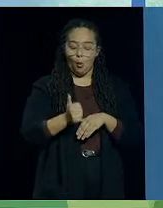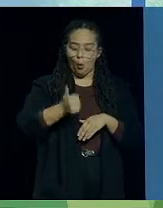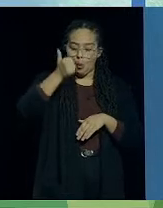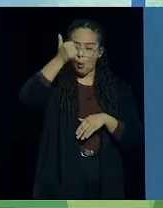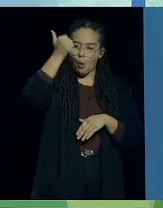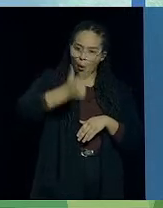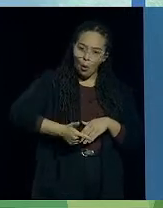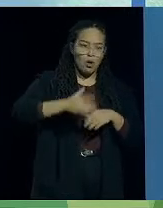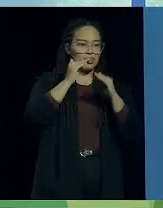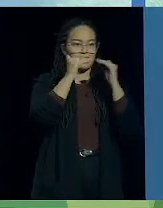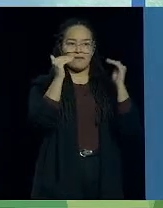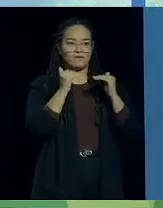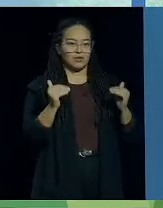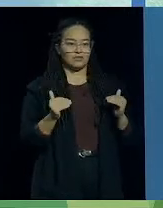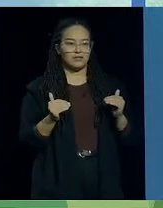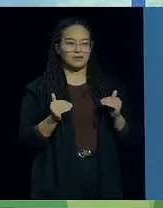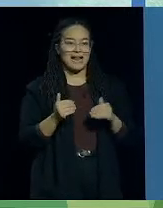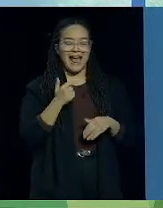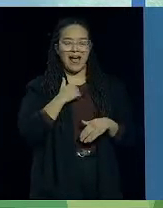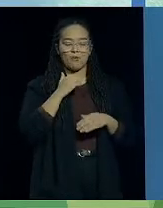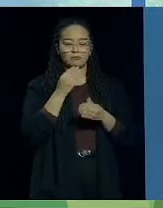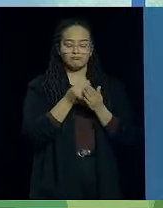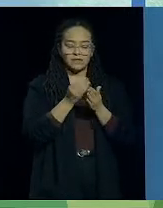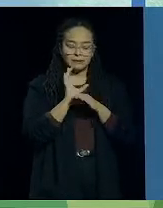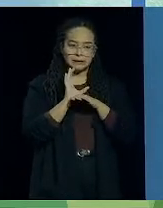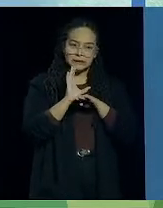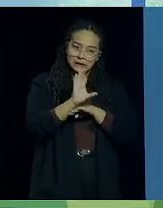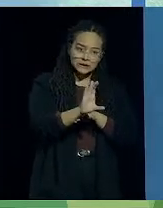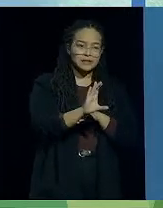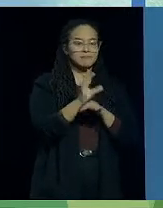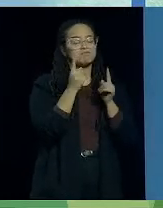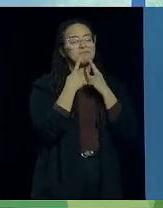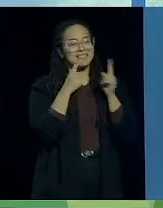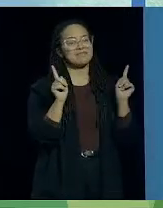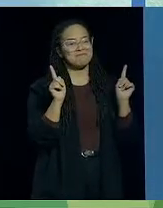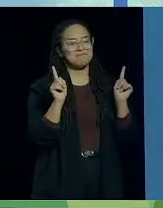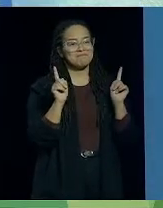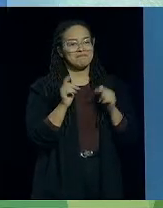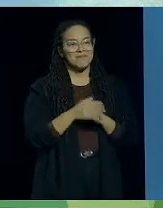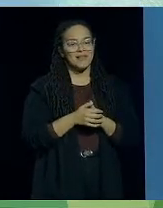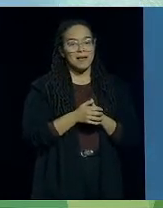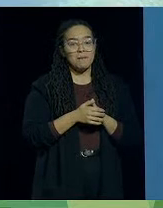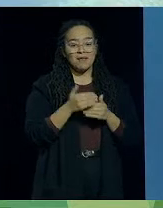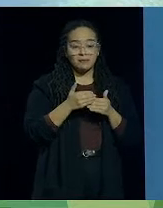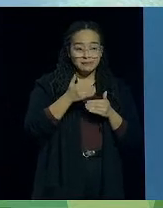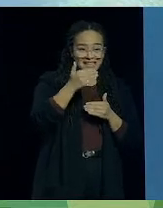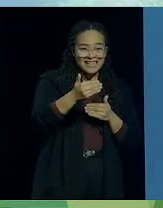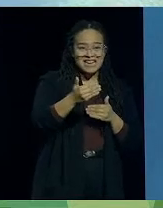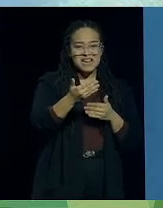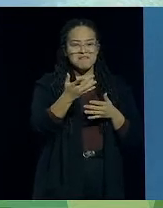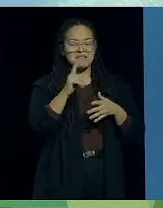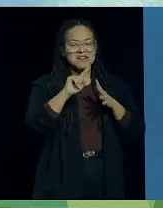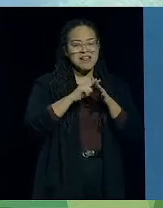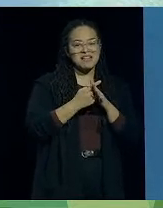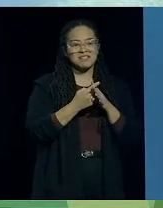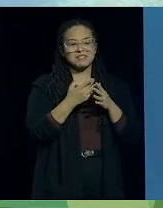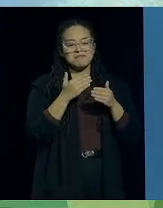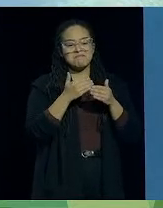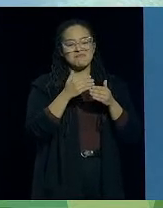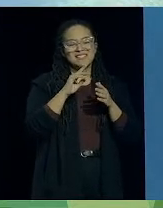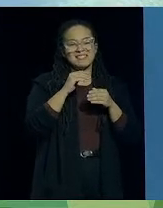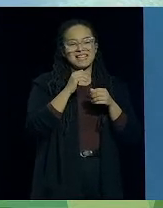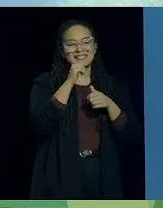levels. And that our heavy investments in this area are bearing fruit. By the beginning of the next